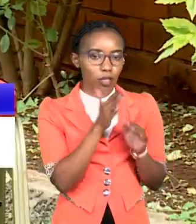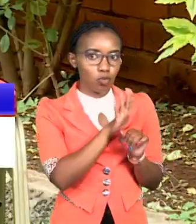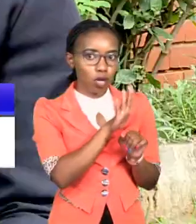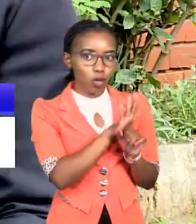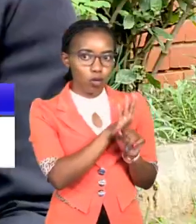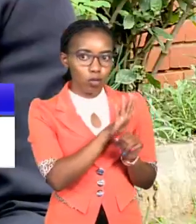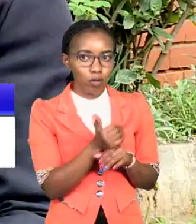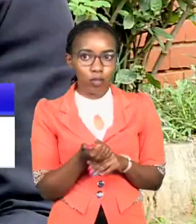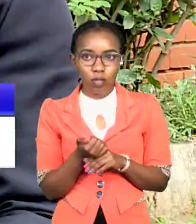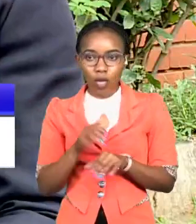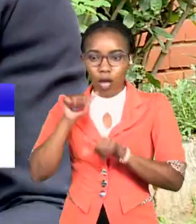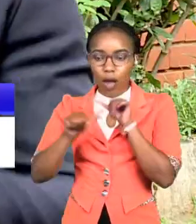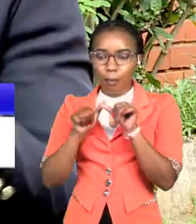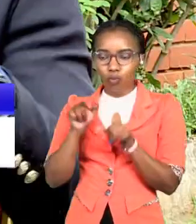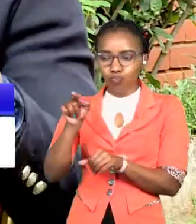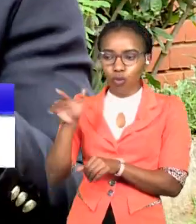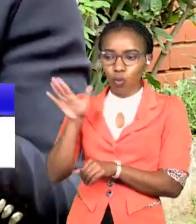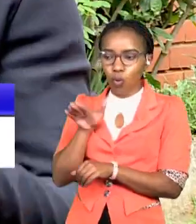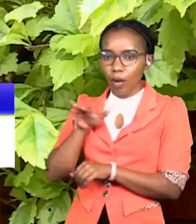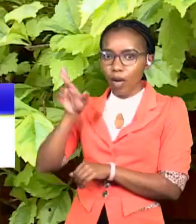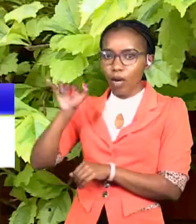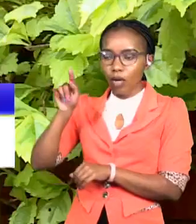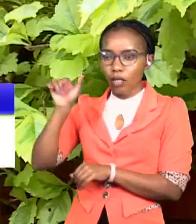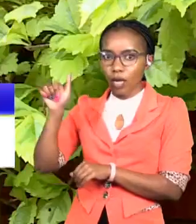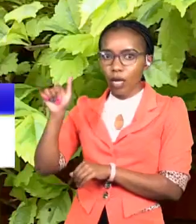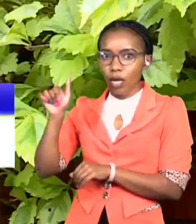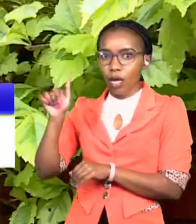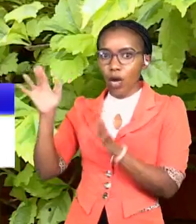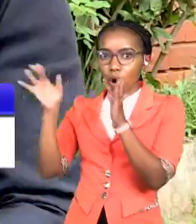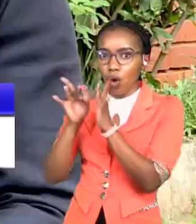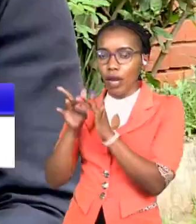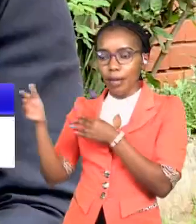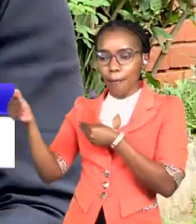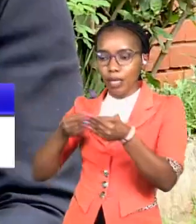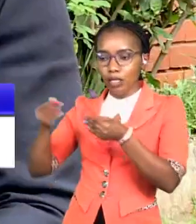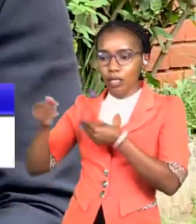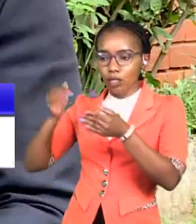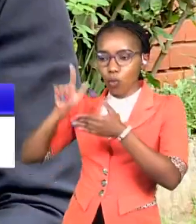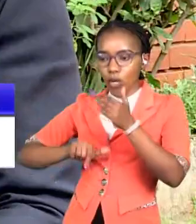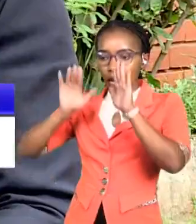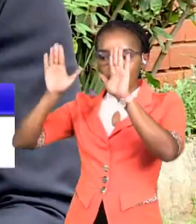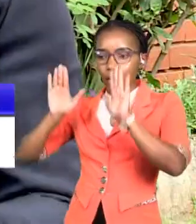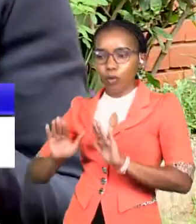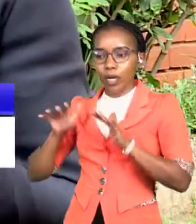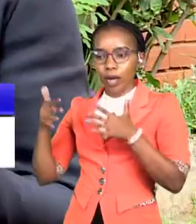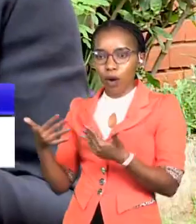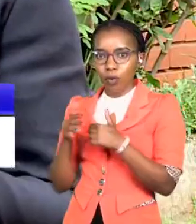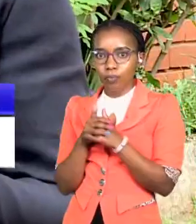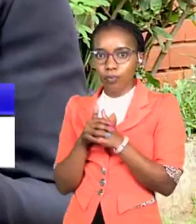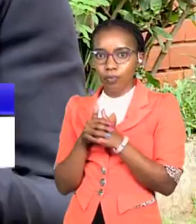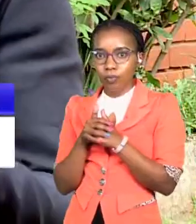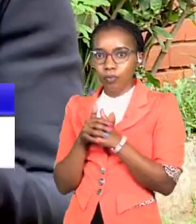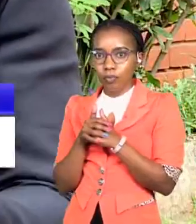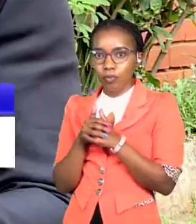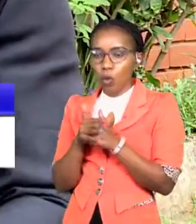having us. When it comes to you, Rita, what's online business and what's the importance of online business? And for an